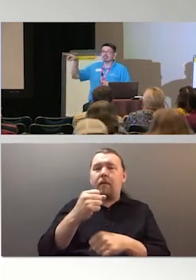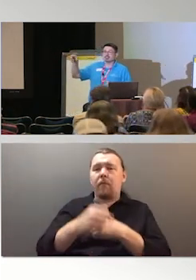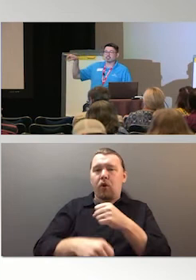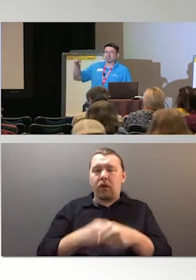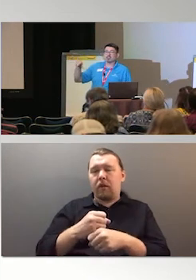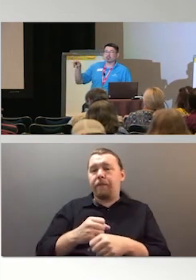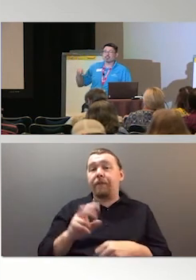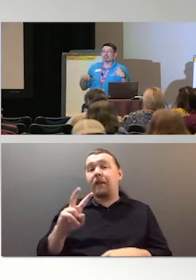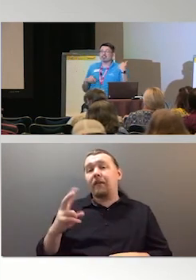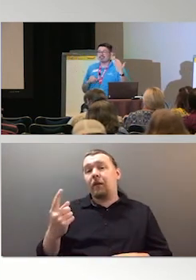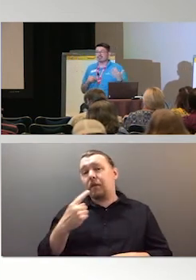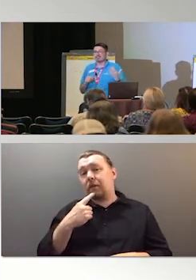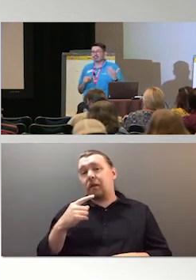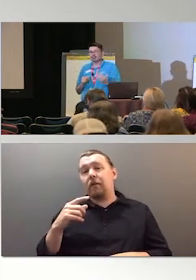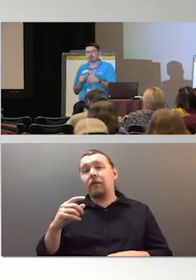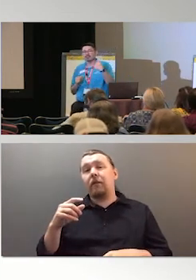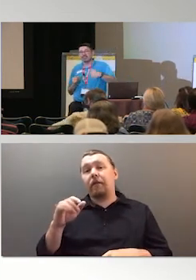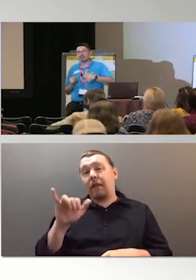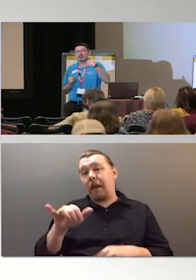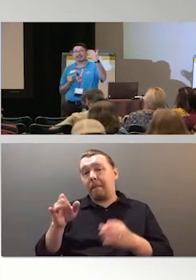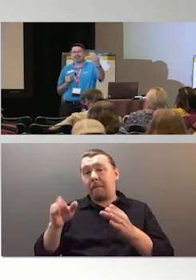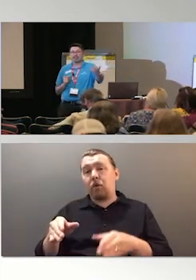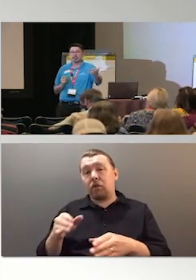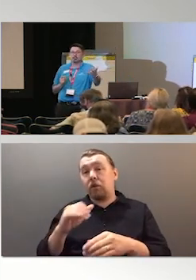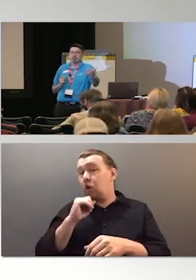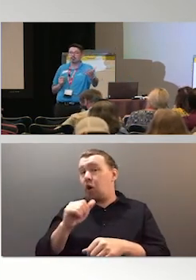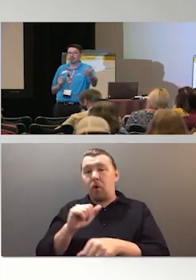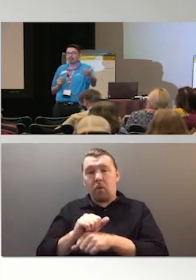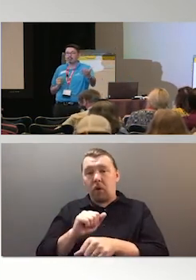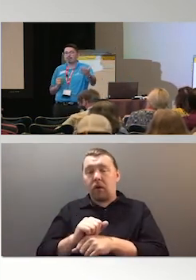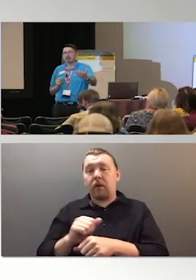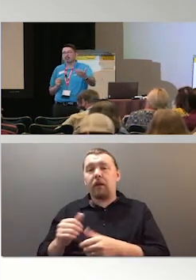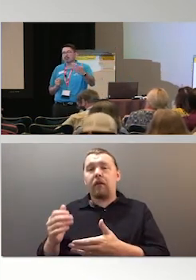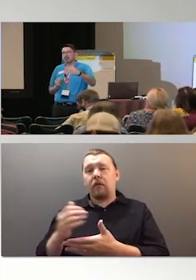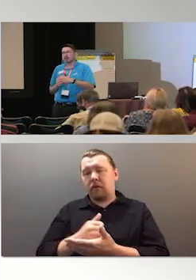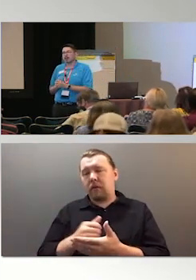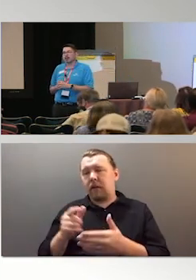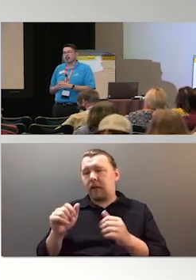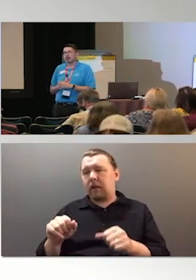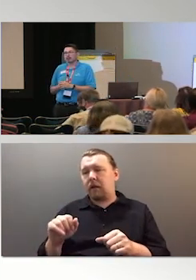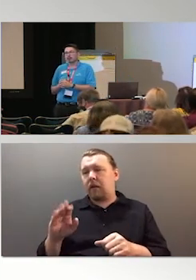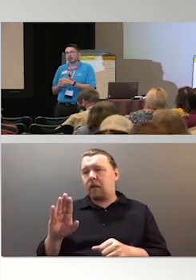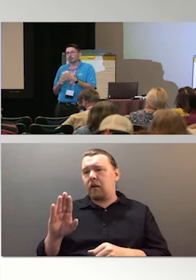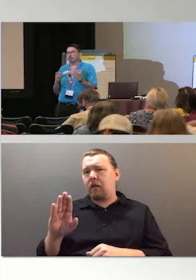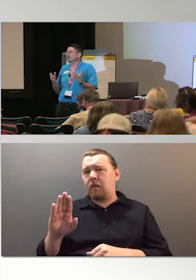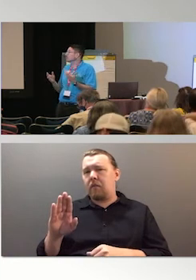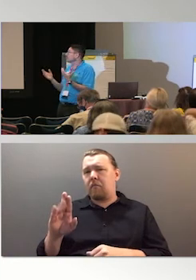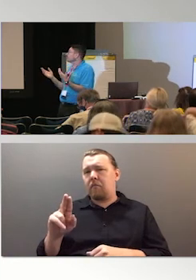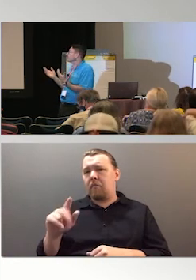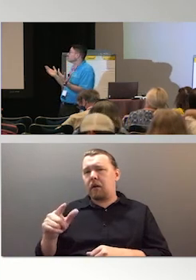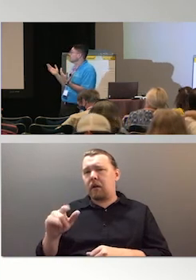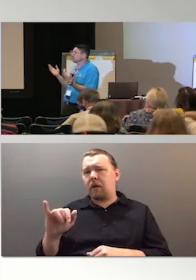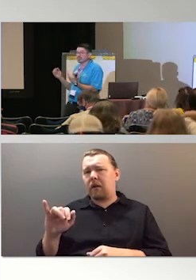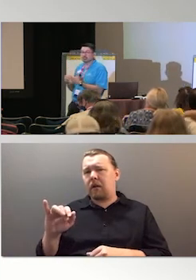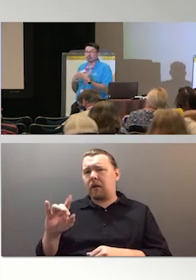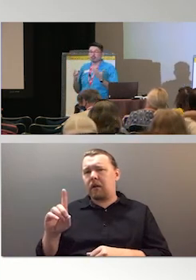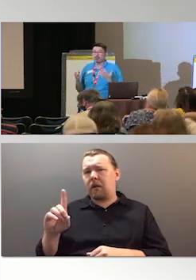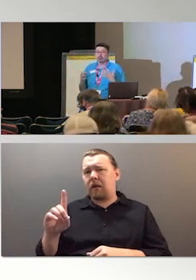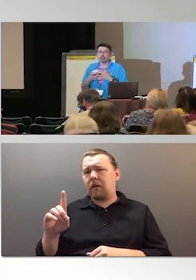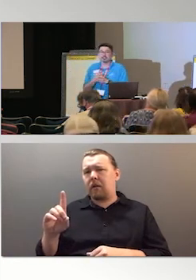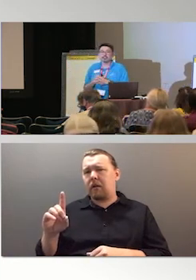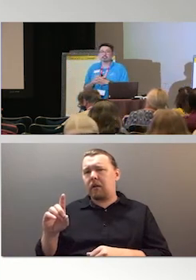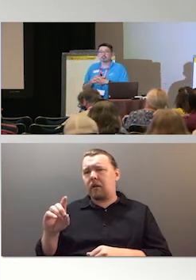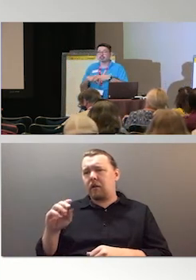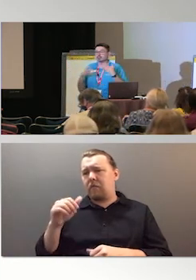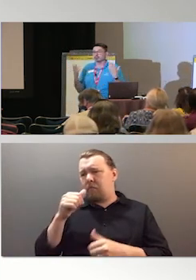if the beneficiary is working and not saving for retirement, they can contribute above that amount. So that's a benefit if you have a self-employed